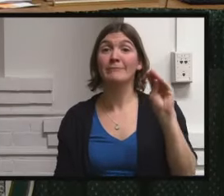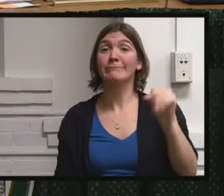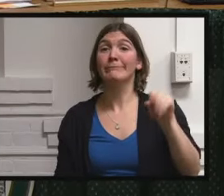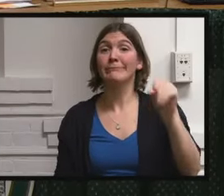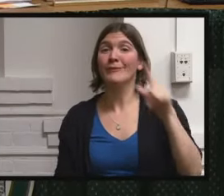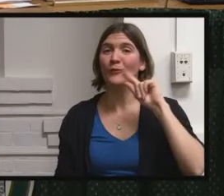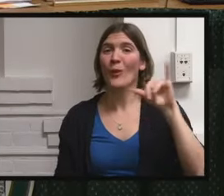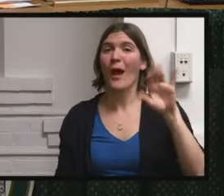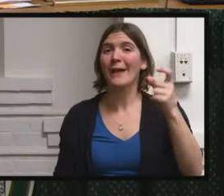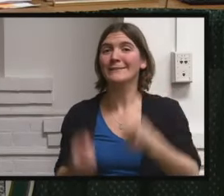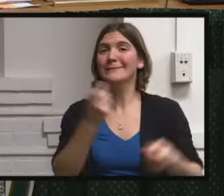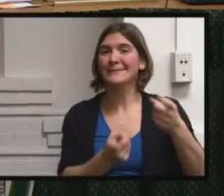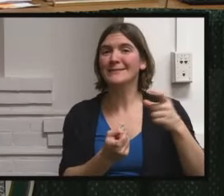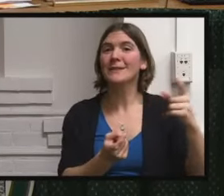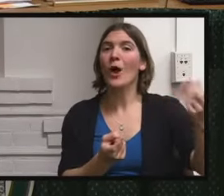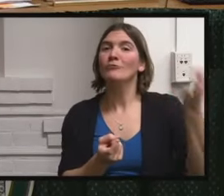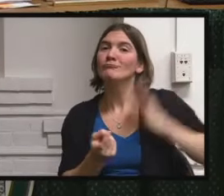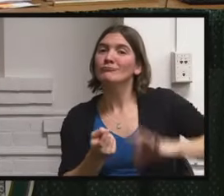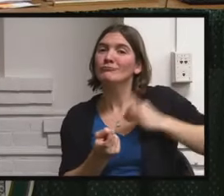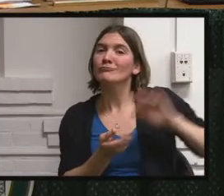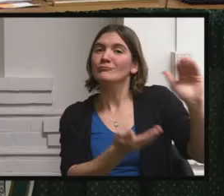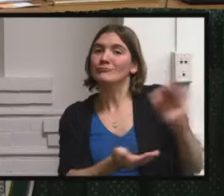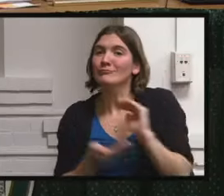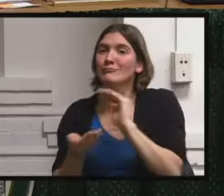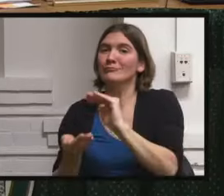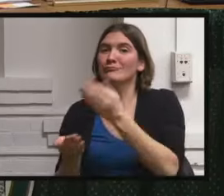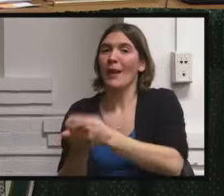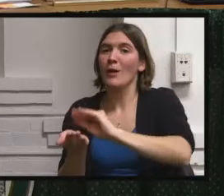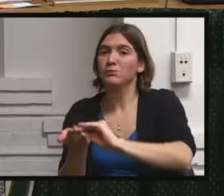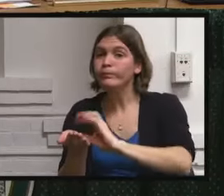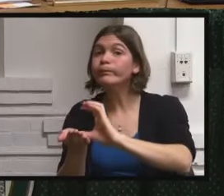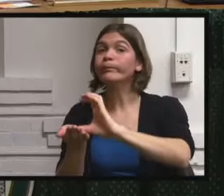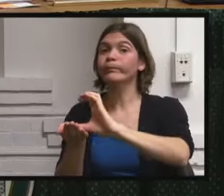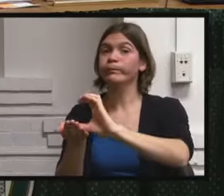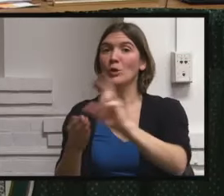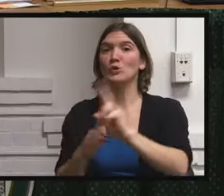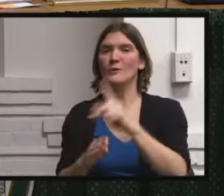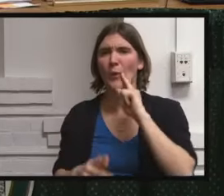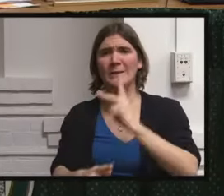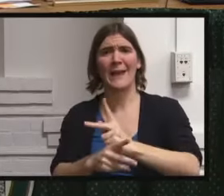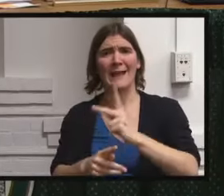for maintenance. The funds that accrue in that fund are used to